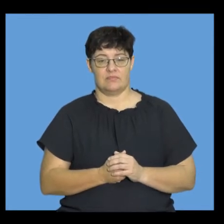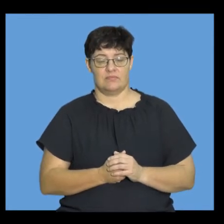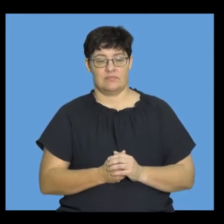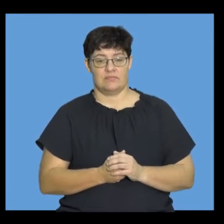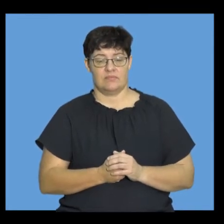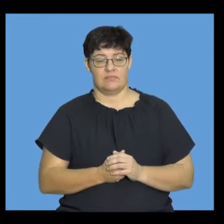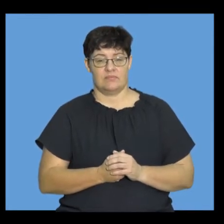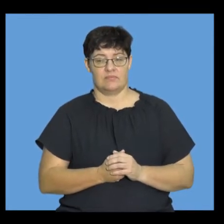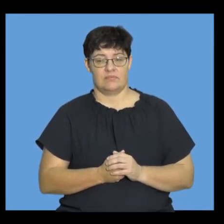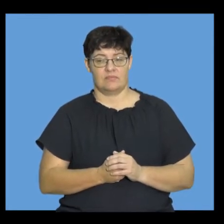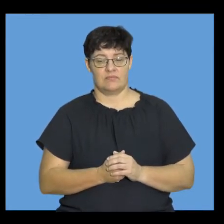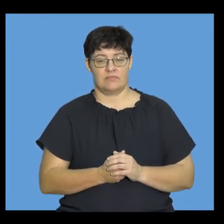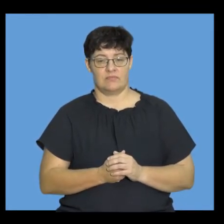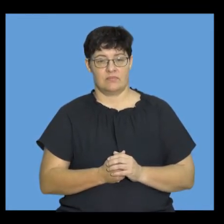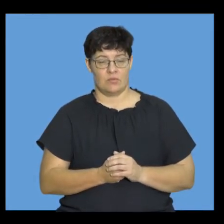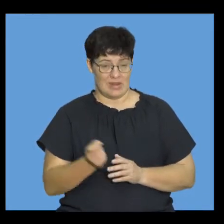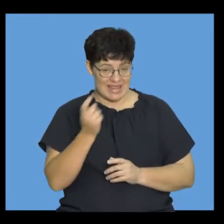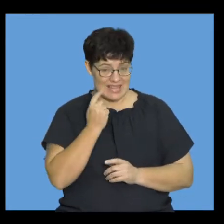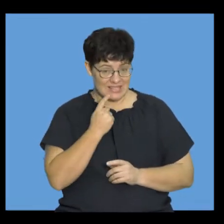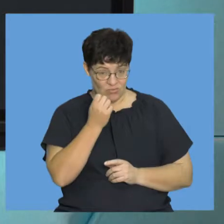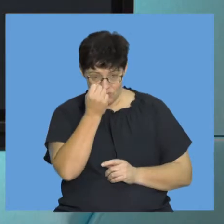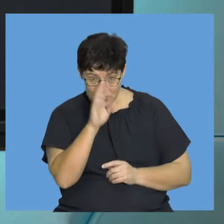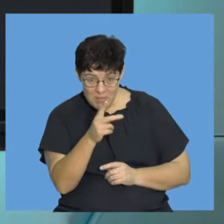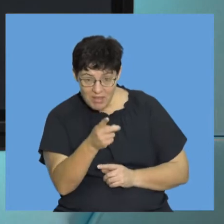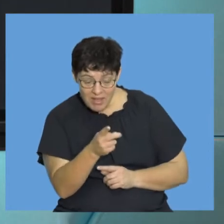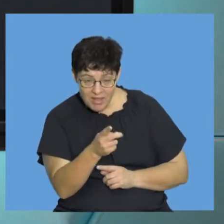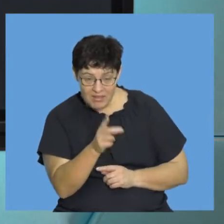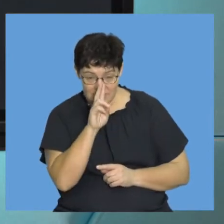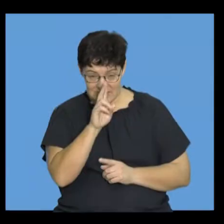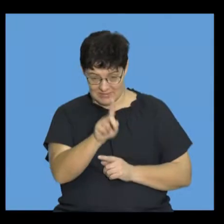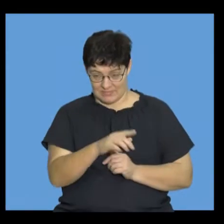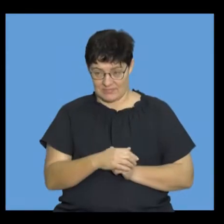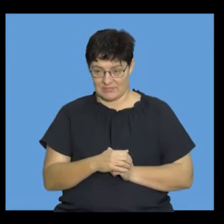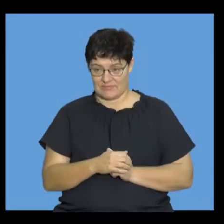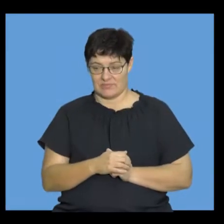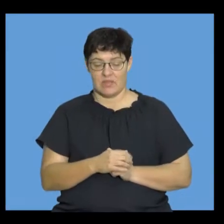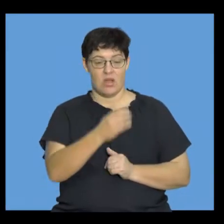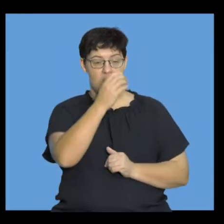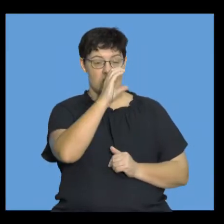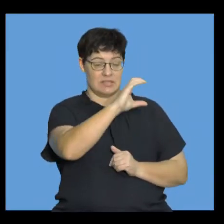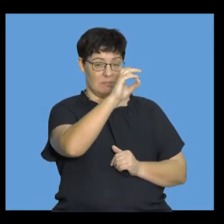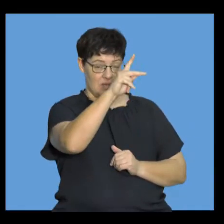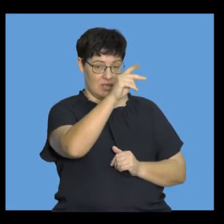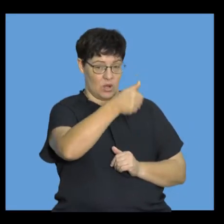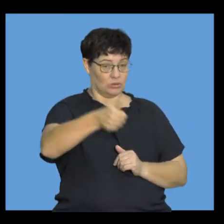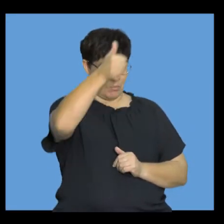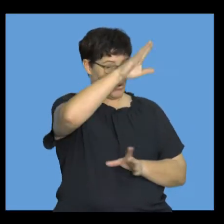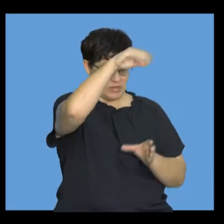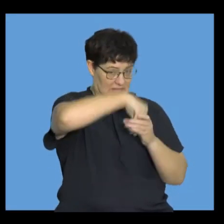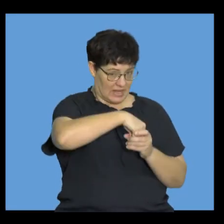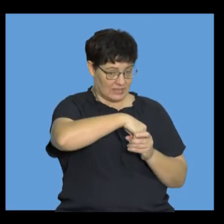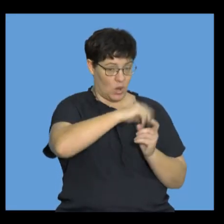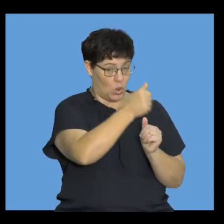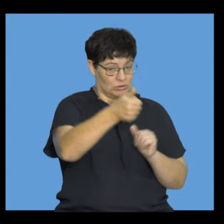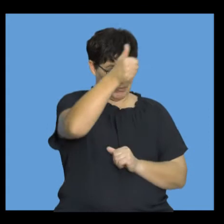So, you want an easy way to remember that, don't you? Here goes. Cost price on top, not inside, on